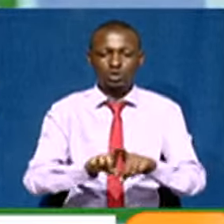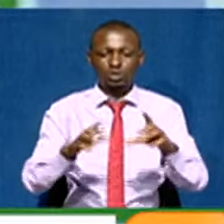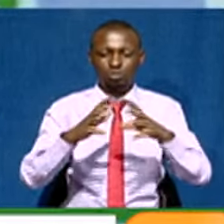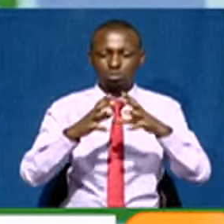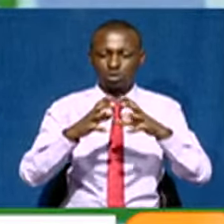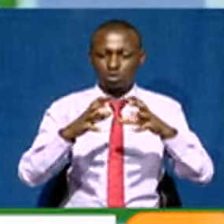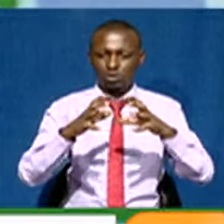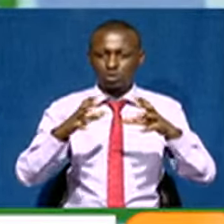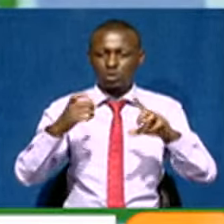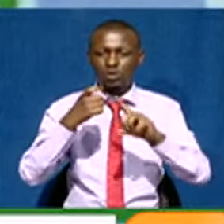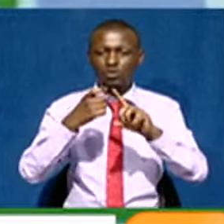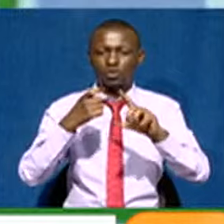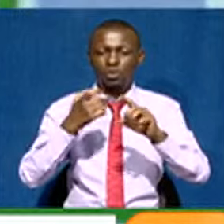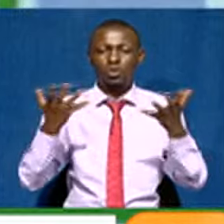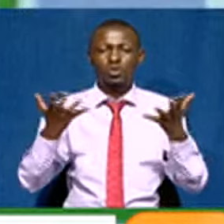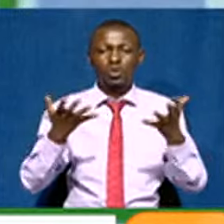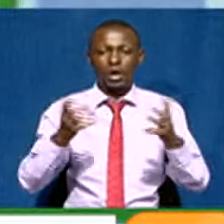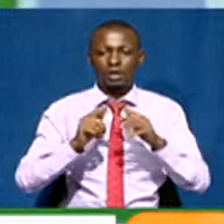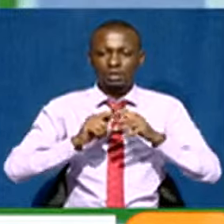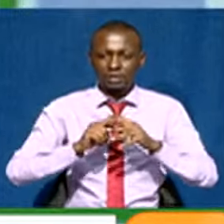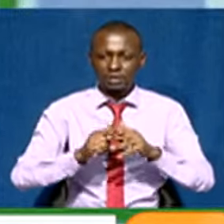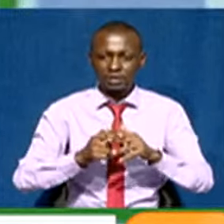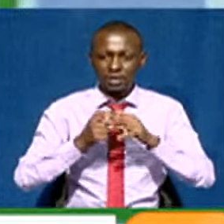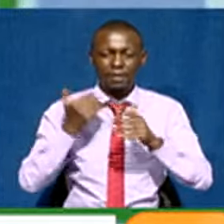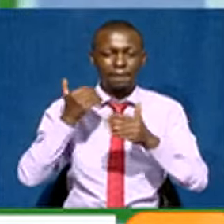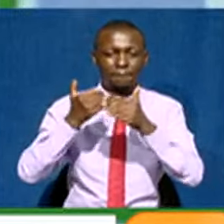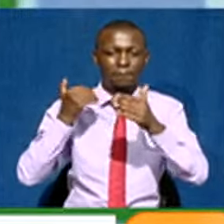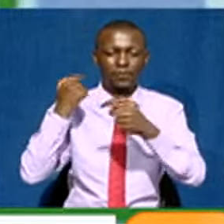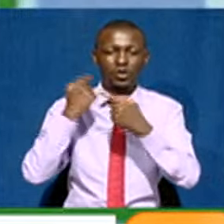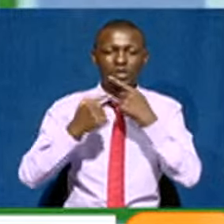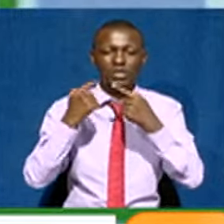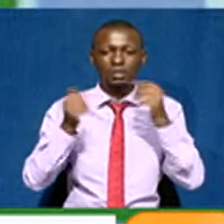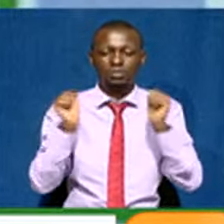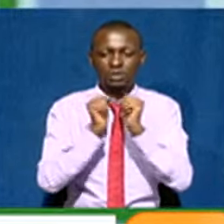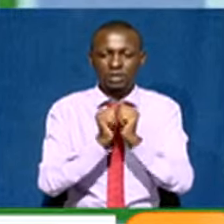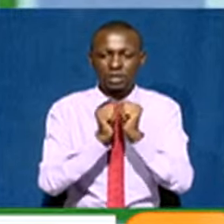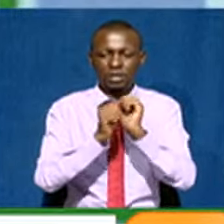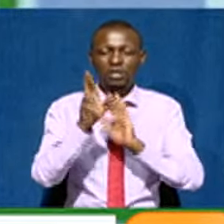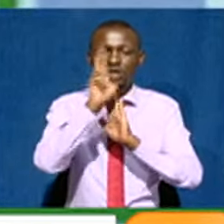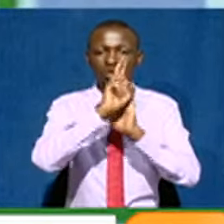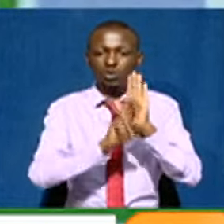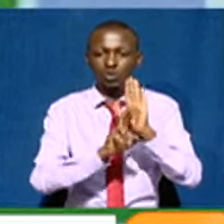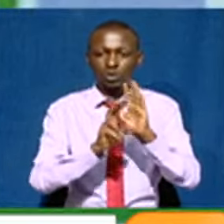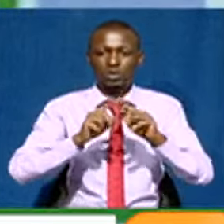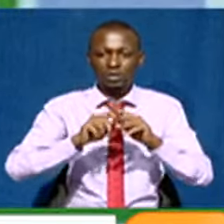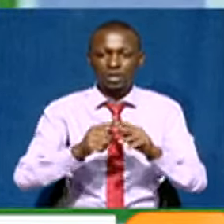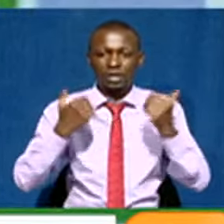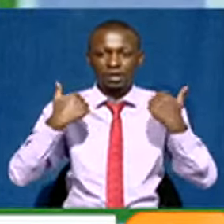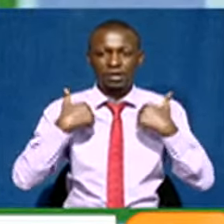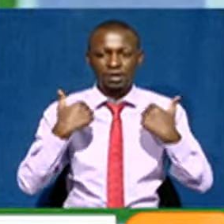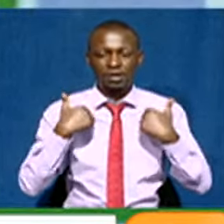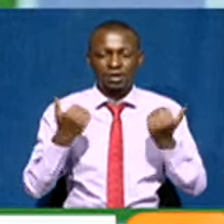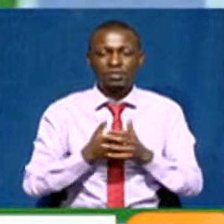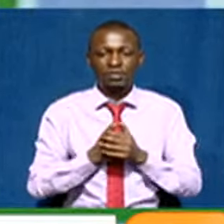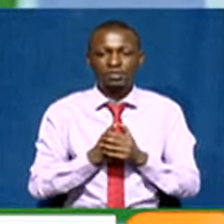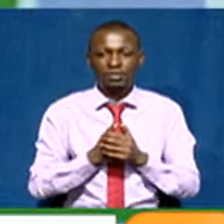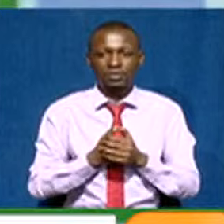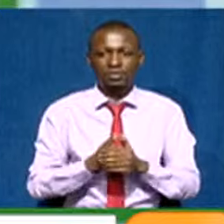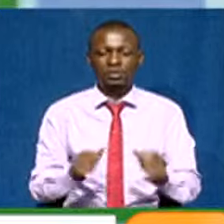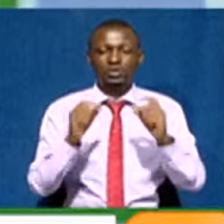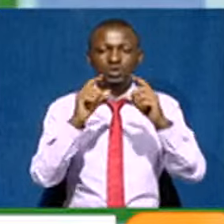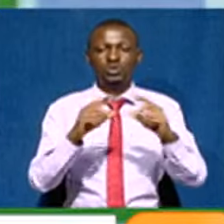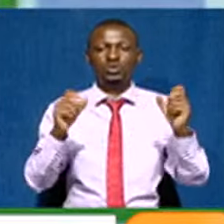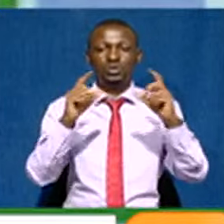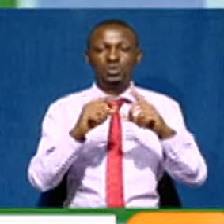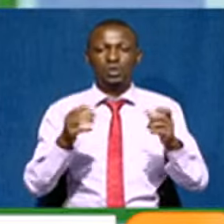from where we started, let's say 10 years ago when the regulation started to current, we are talking over a trillion